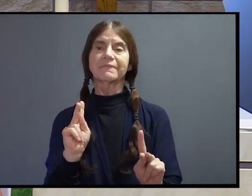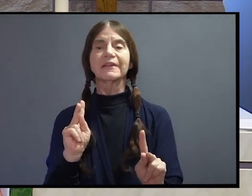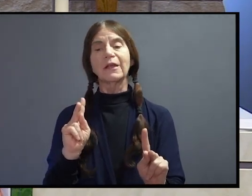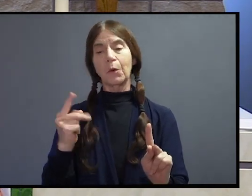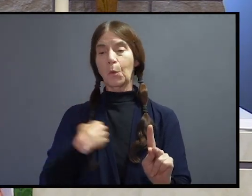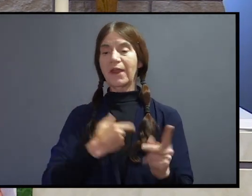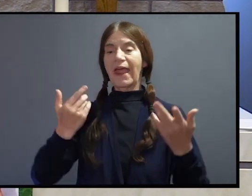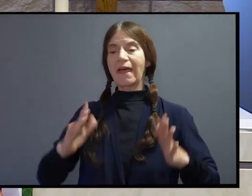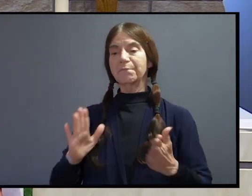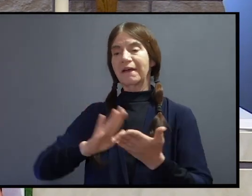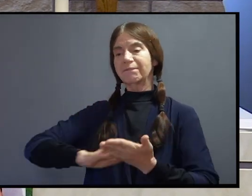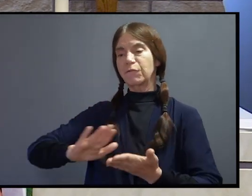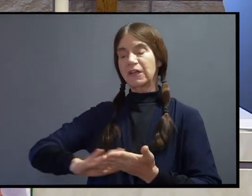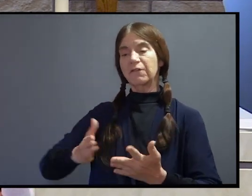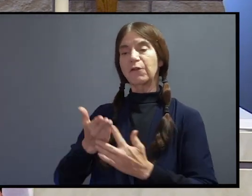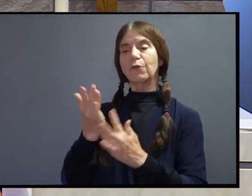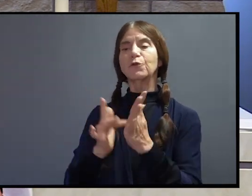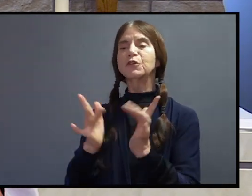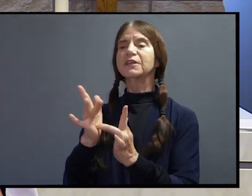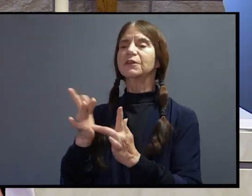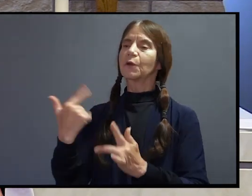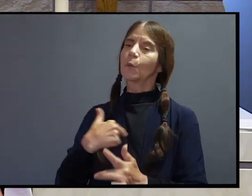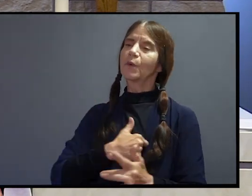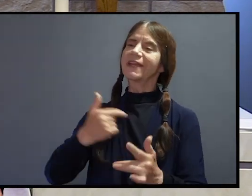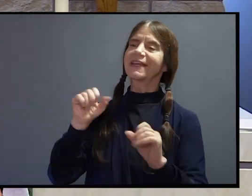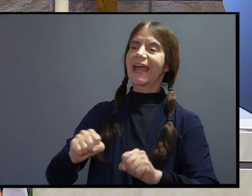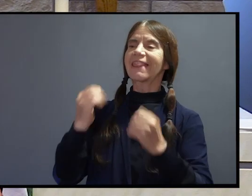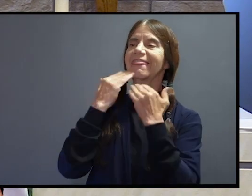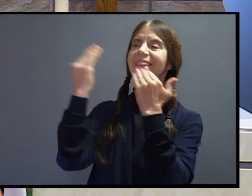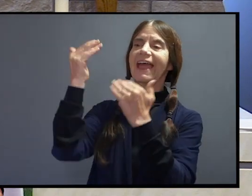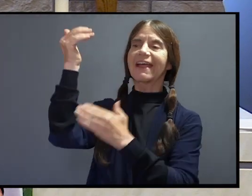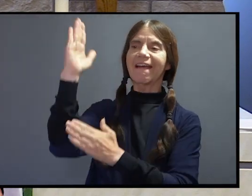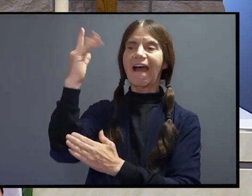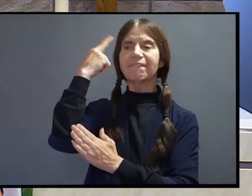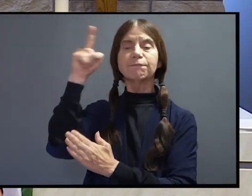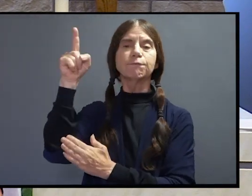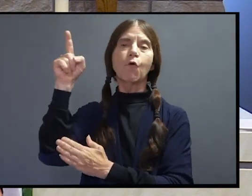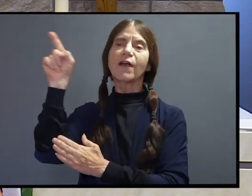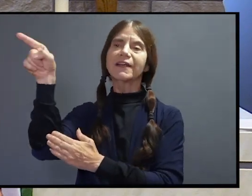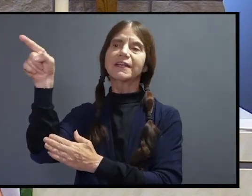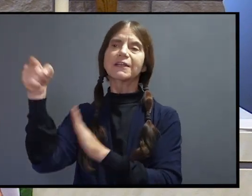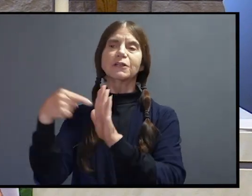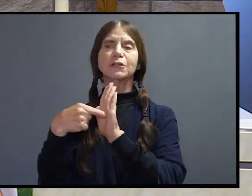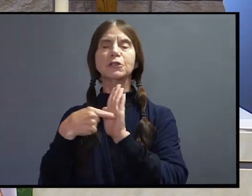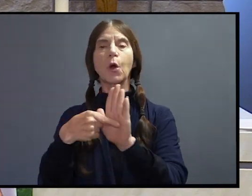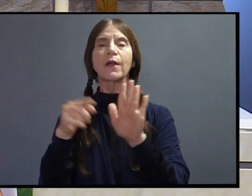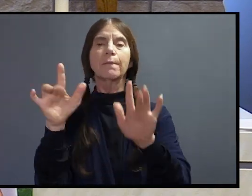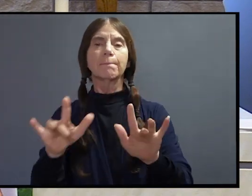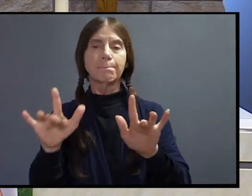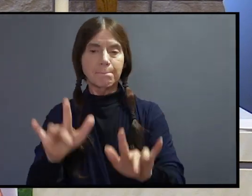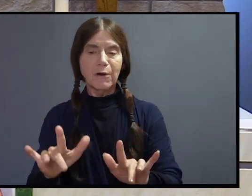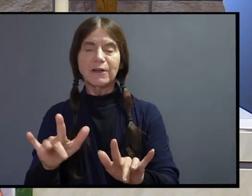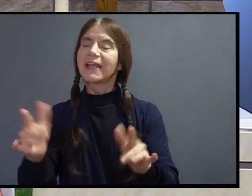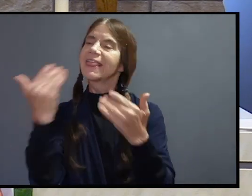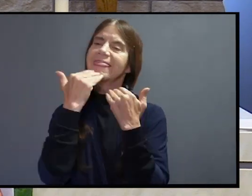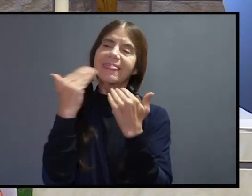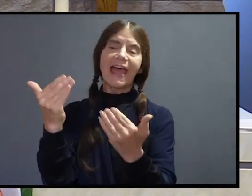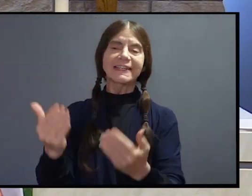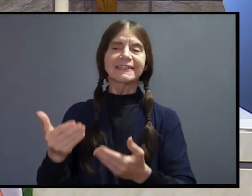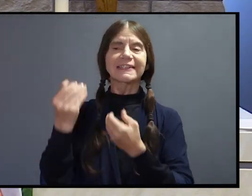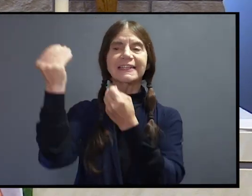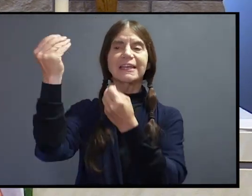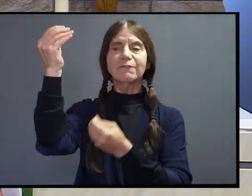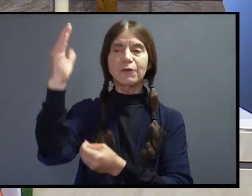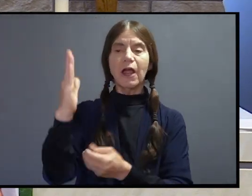Forgiven in Christ, we give thanks to God for being merciful to us sinners. Thanks be to